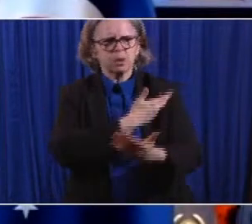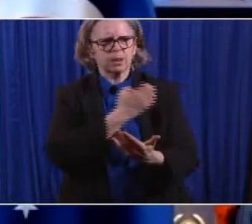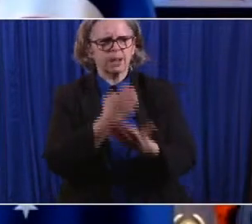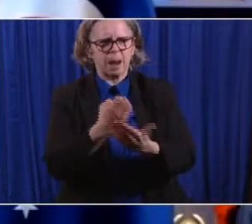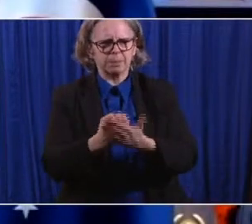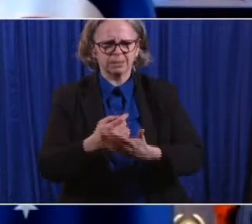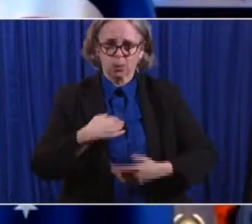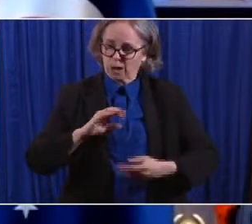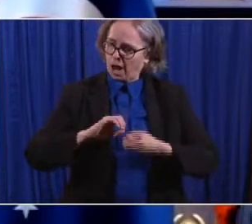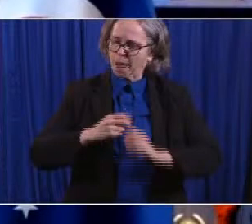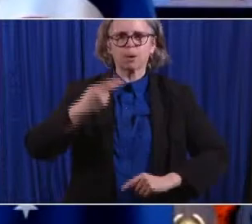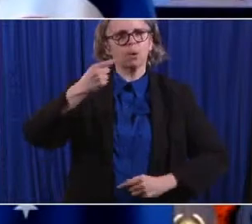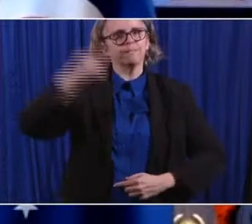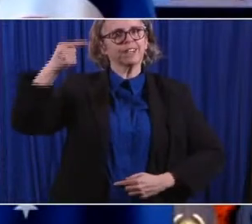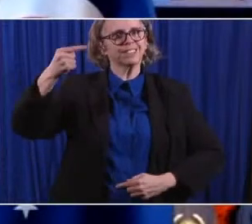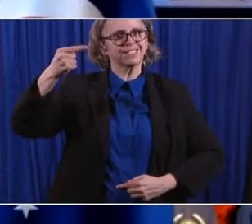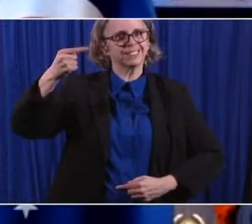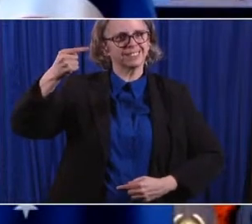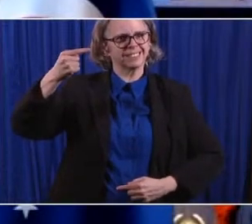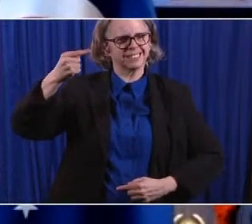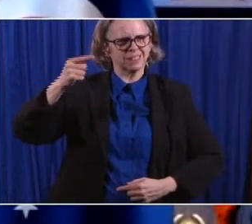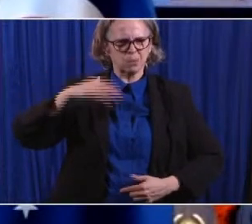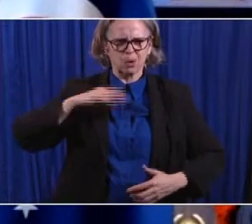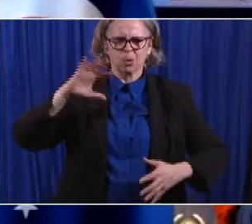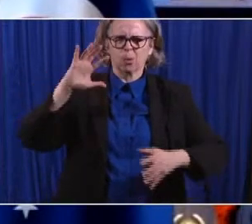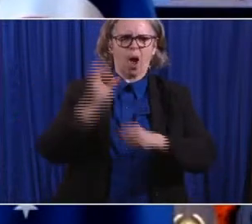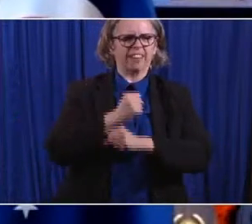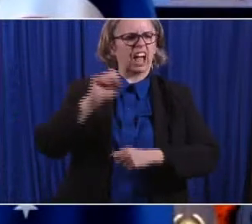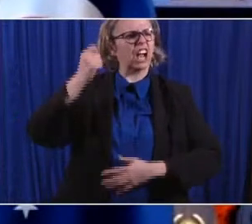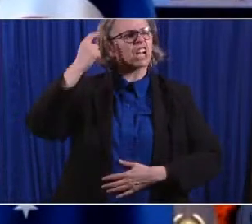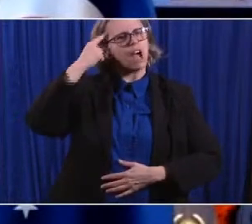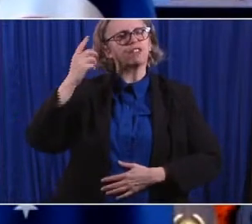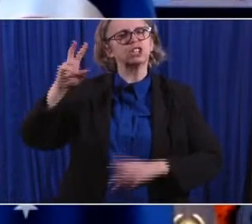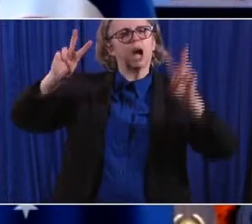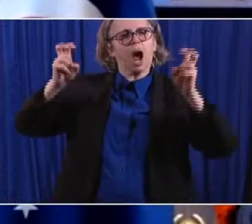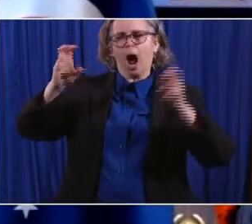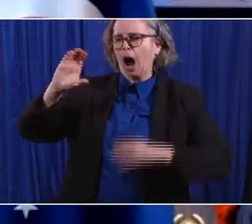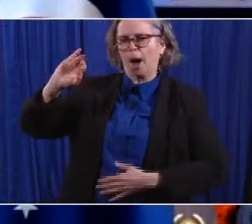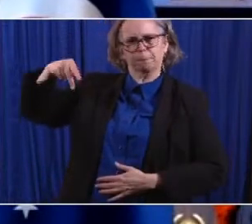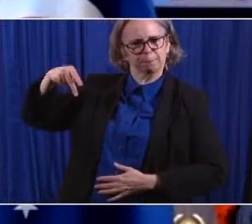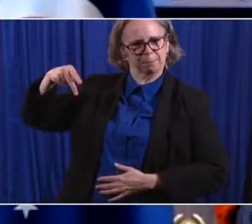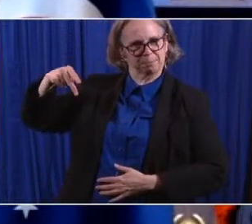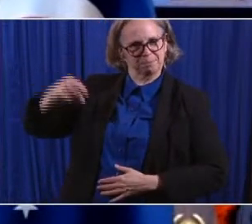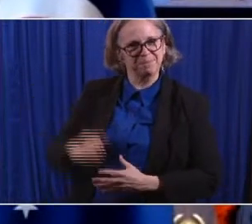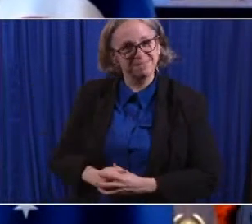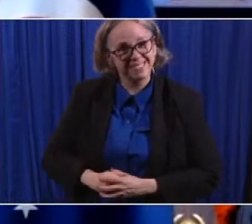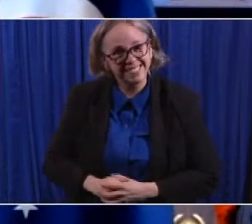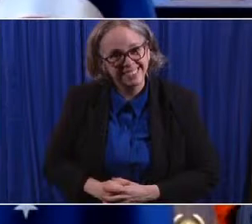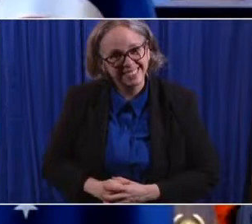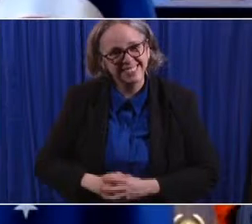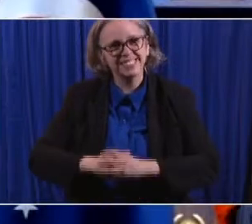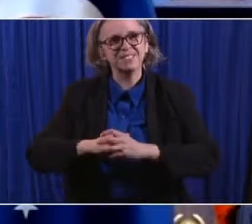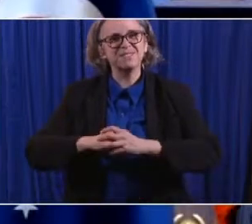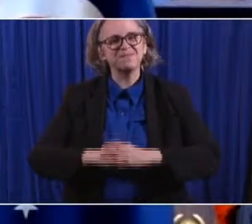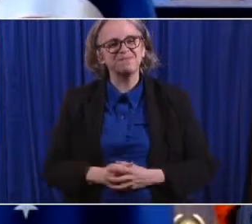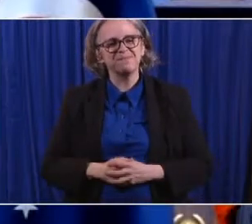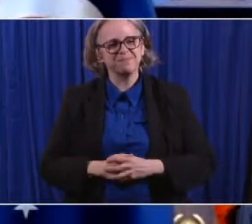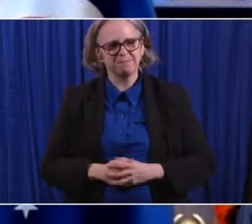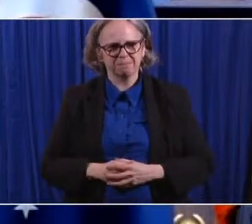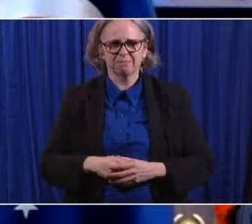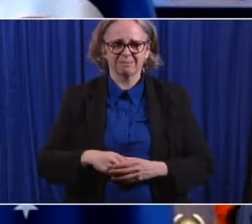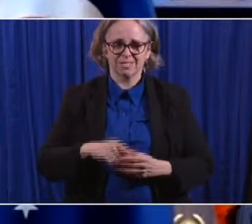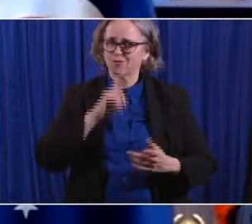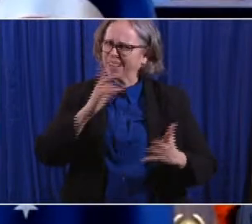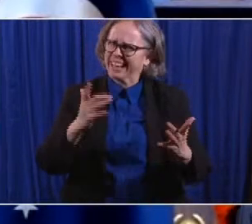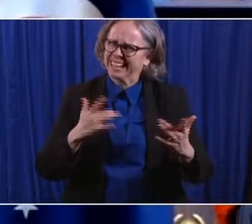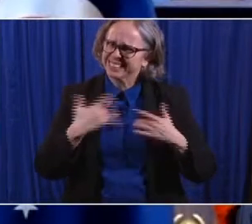ranking and earn the Governor's Cup, which has been done in the past, but in Ohio. But this was welcome news coming